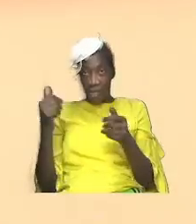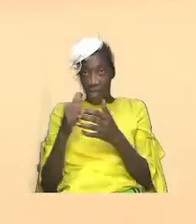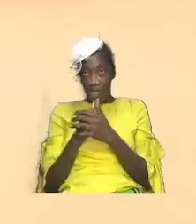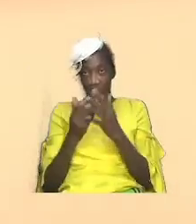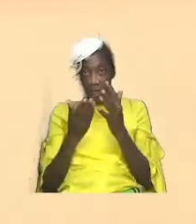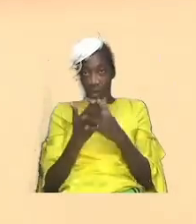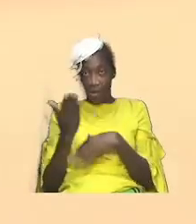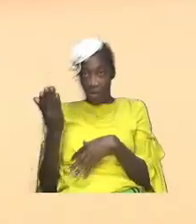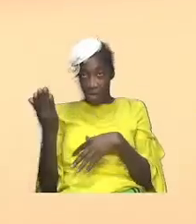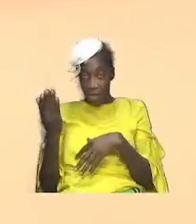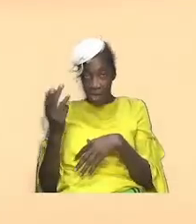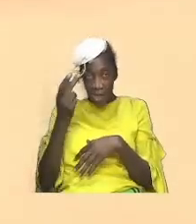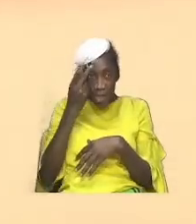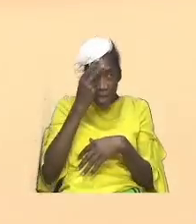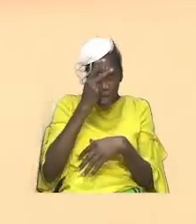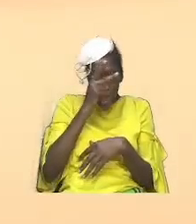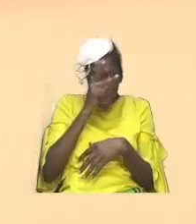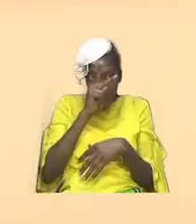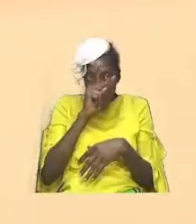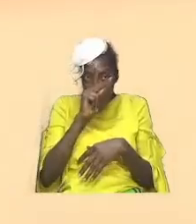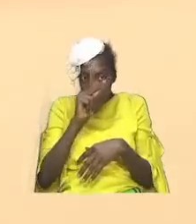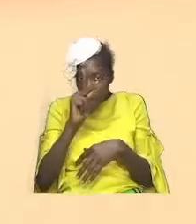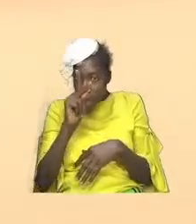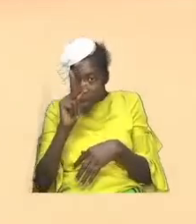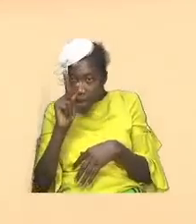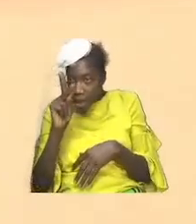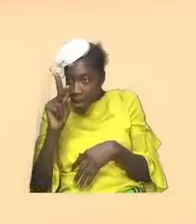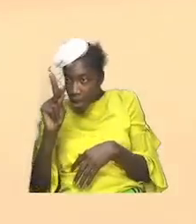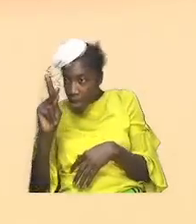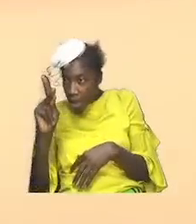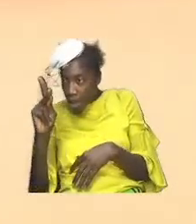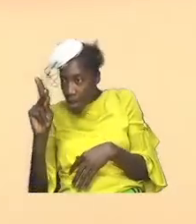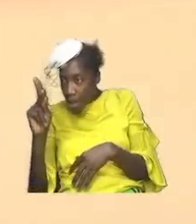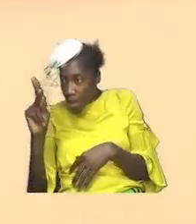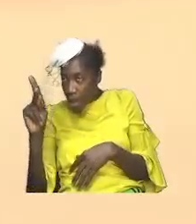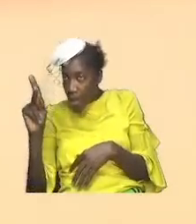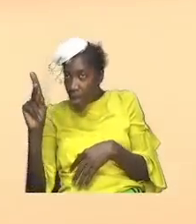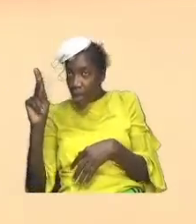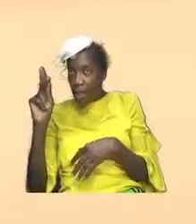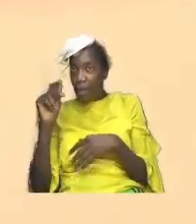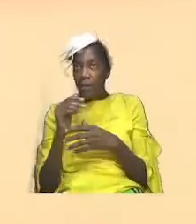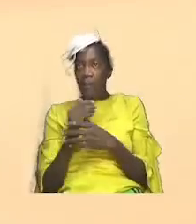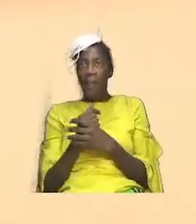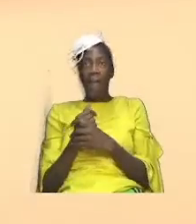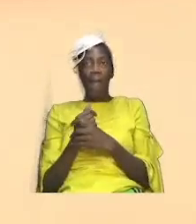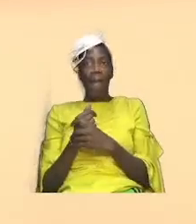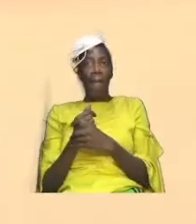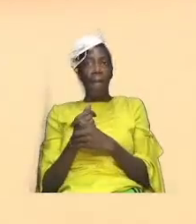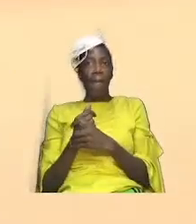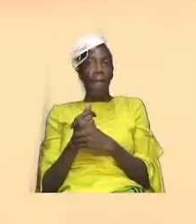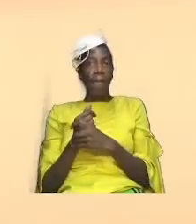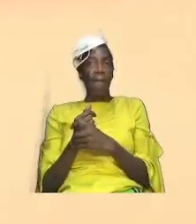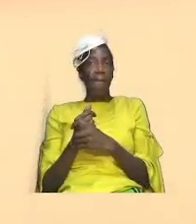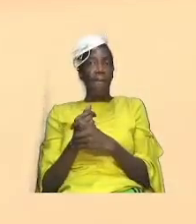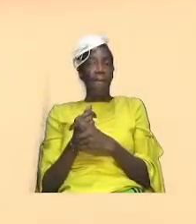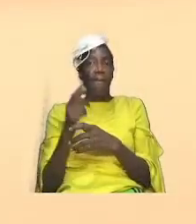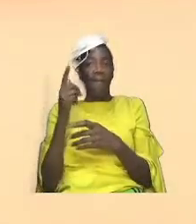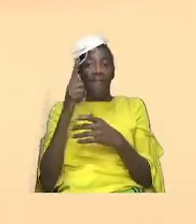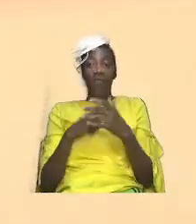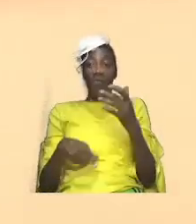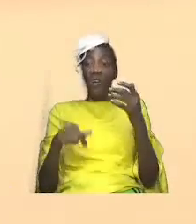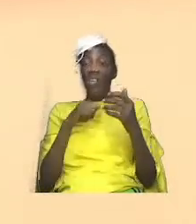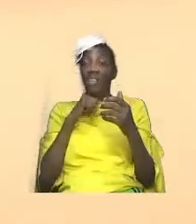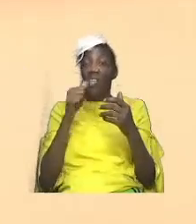through his meticulous instrument. And then what was not